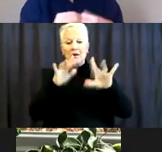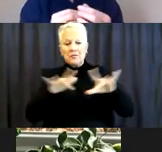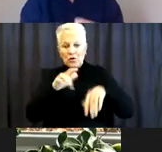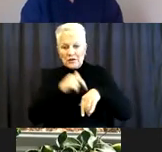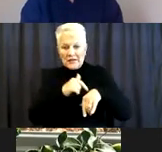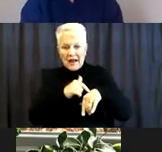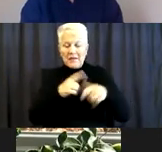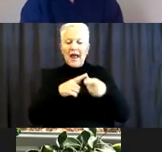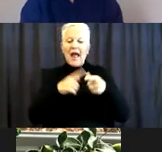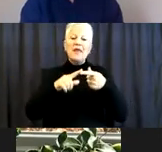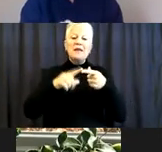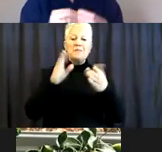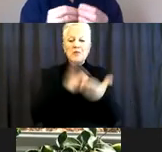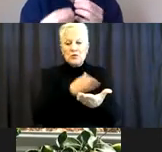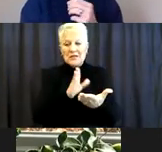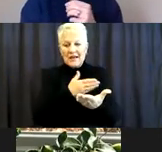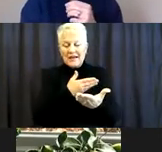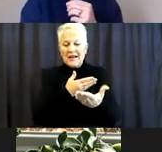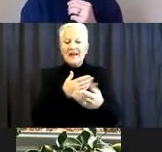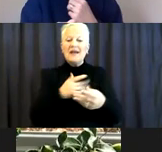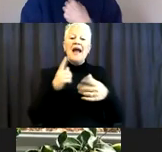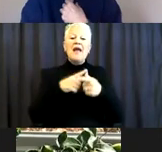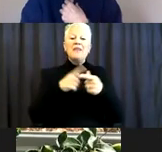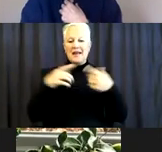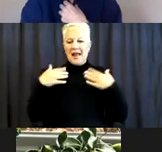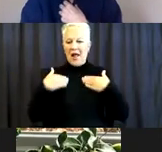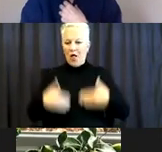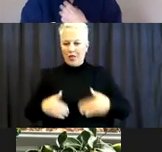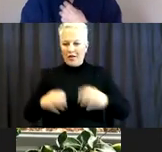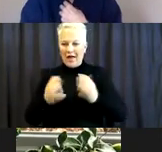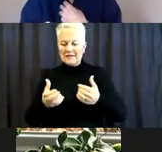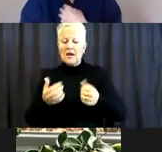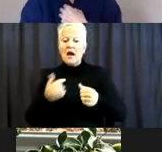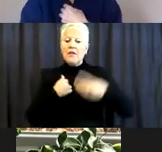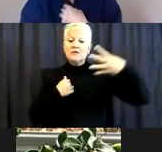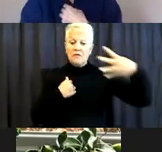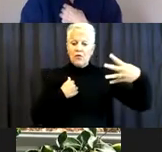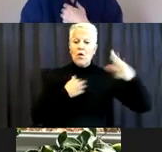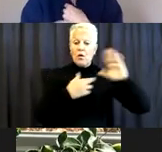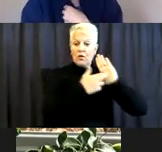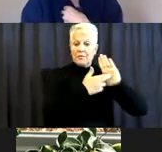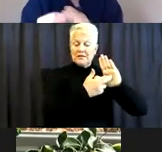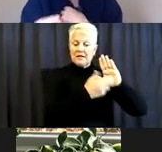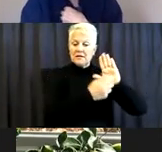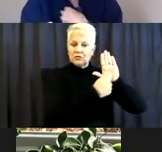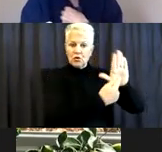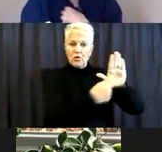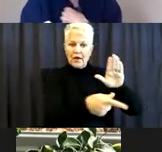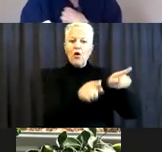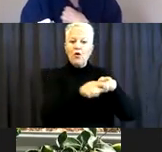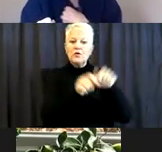he has music, then he has health. And those are the 4 object representations that are depicted, along with the